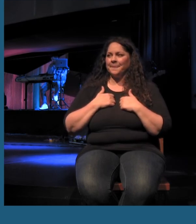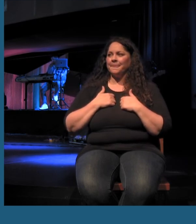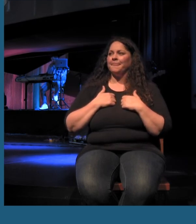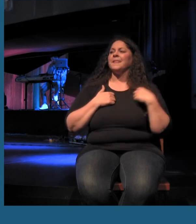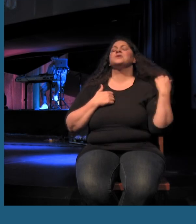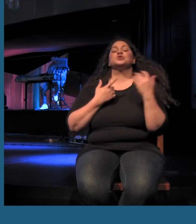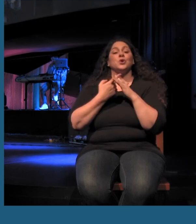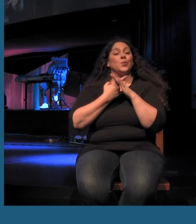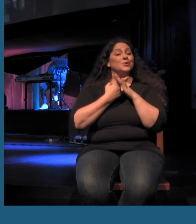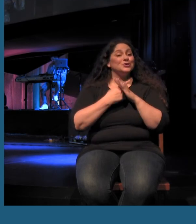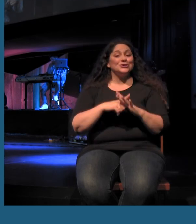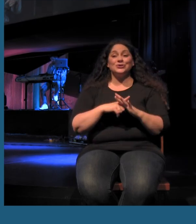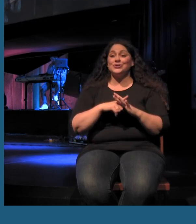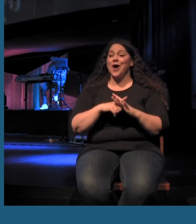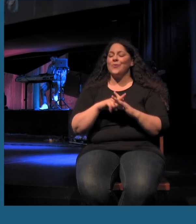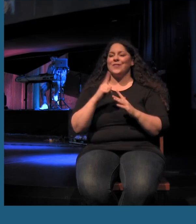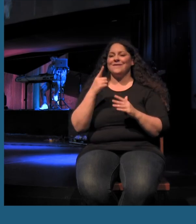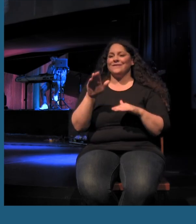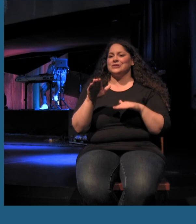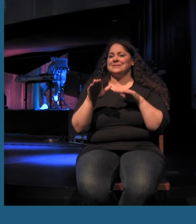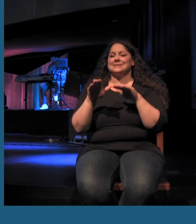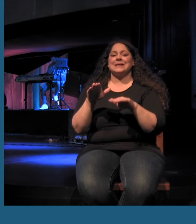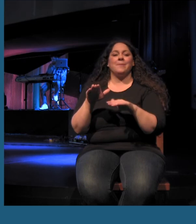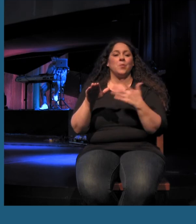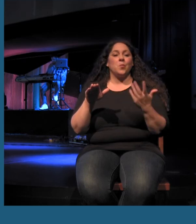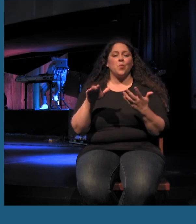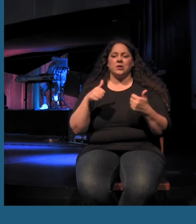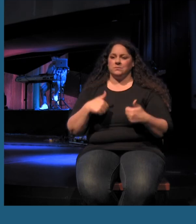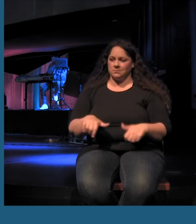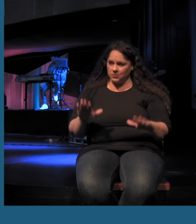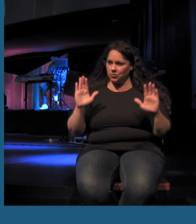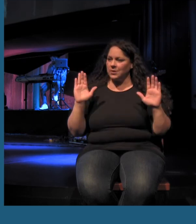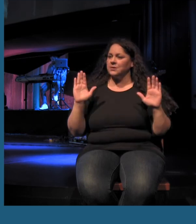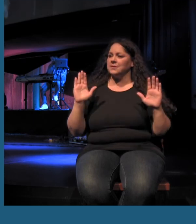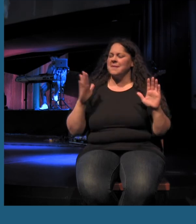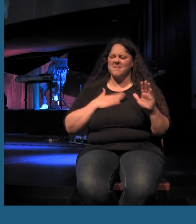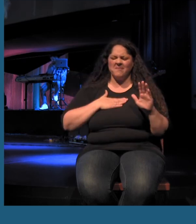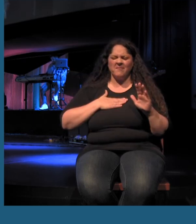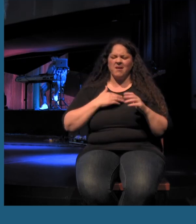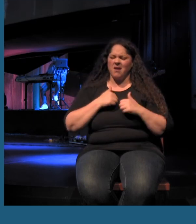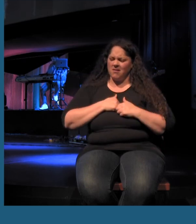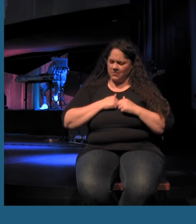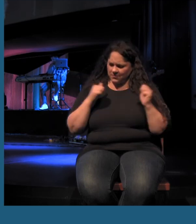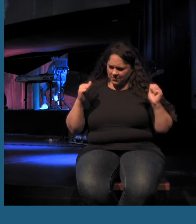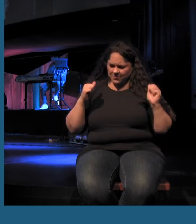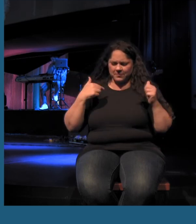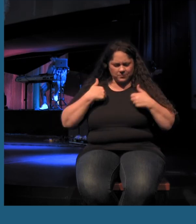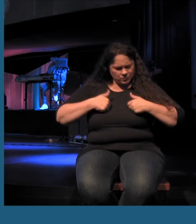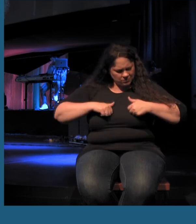So it starts with that step to surrender. It's like, I want to follow you with my whole heart. No turning back.